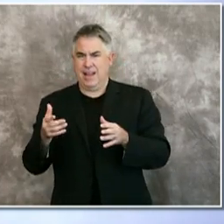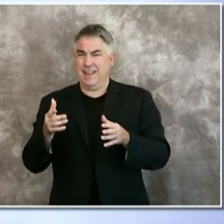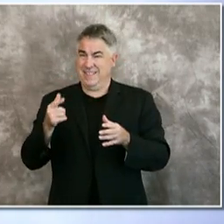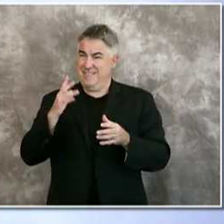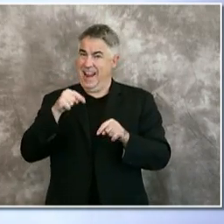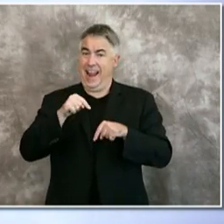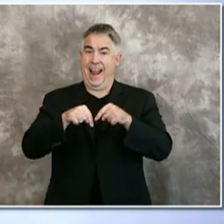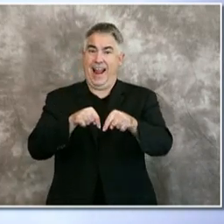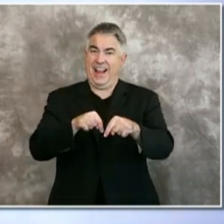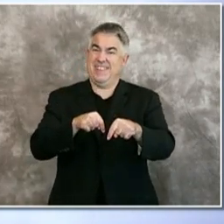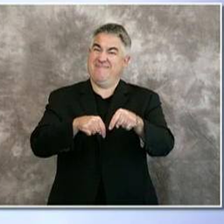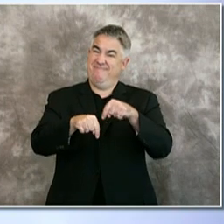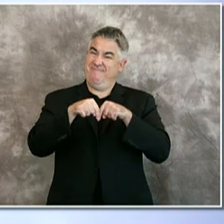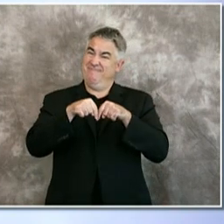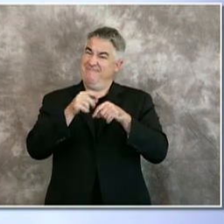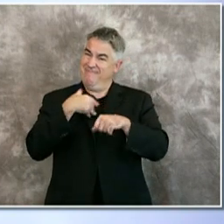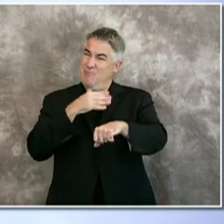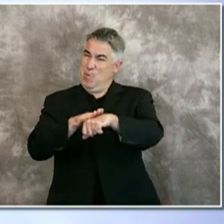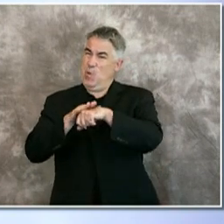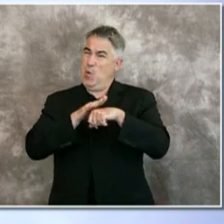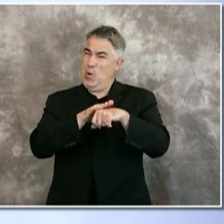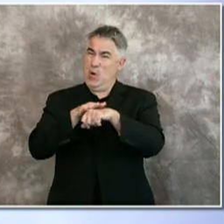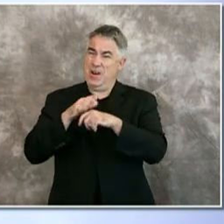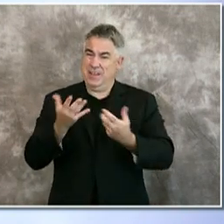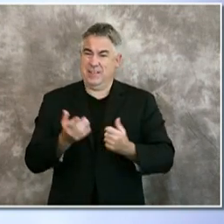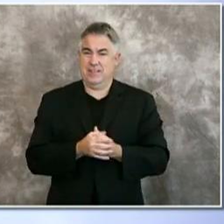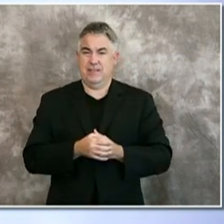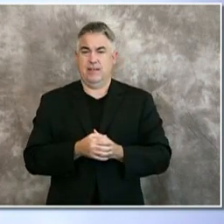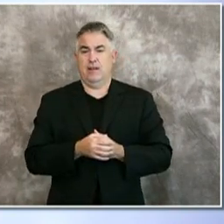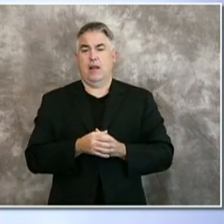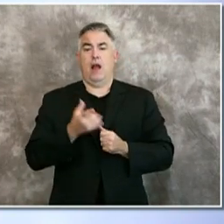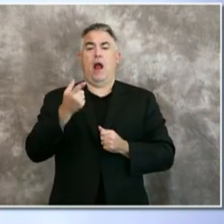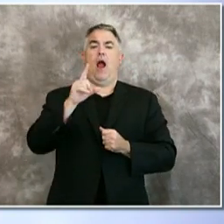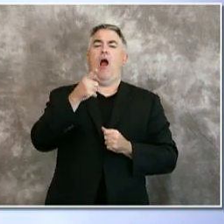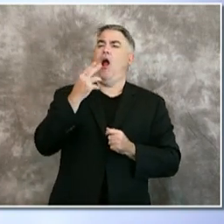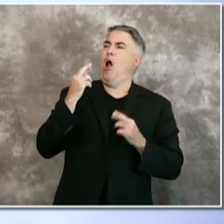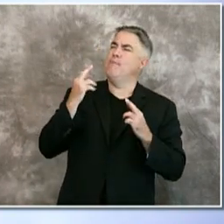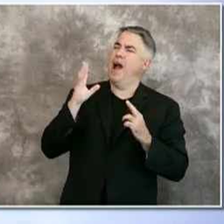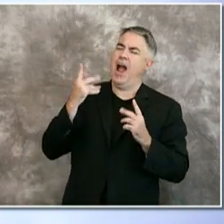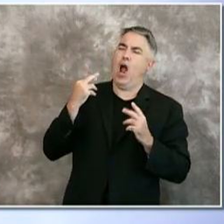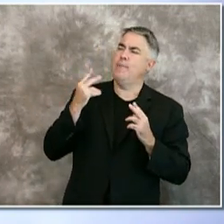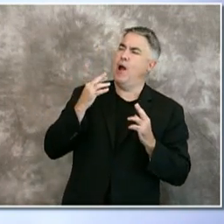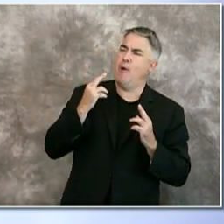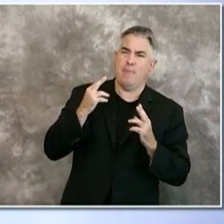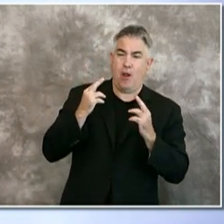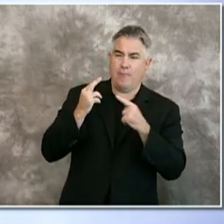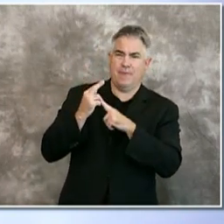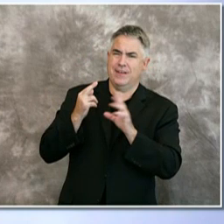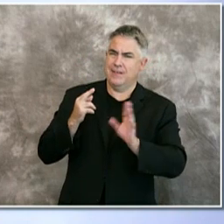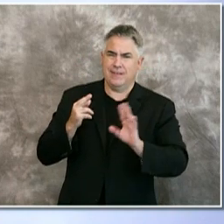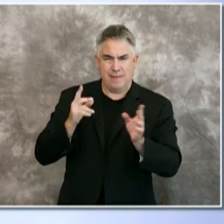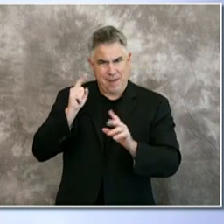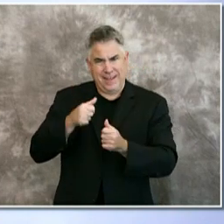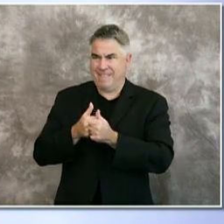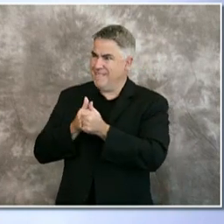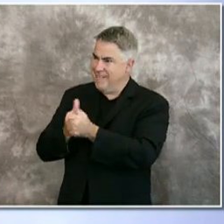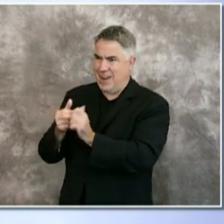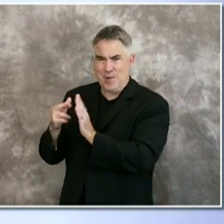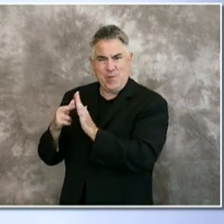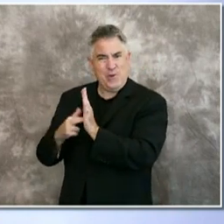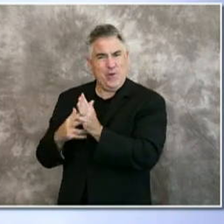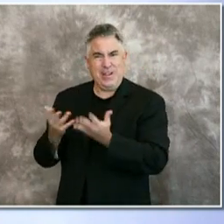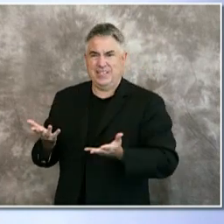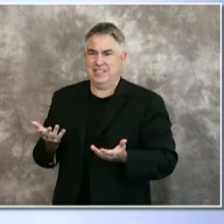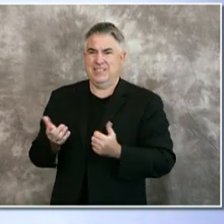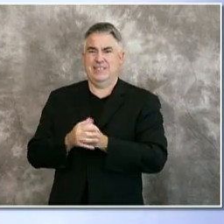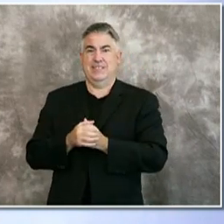the phrase, hope is not a strategy, and we can't simply hope for the best. We have to put in place a series of measures that allow us to guide our way